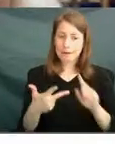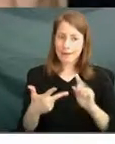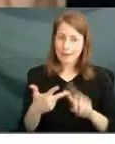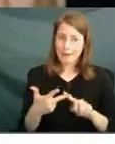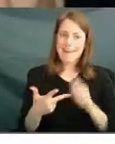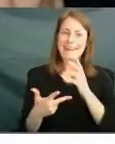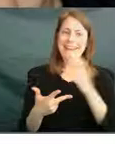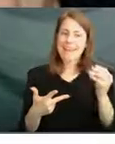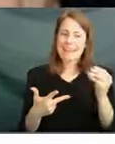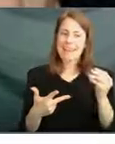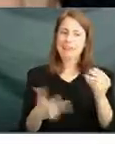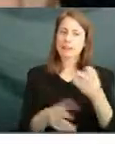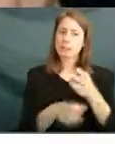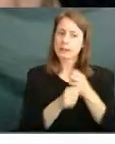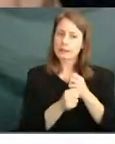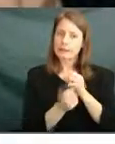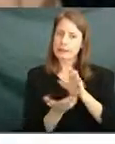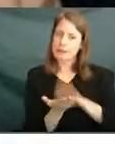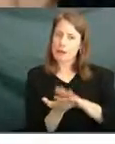included.